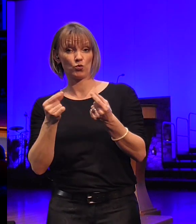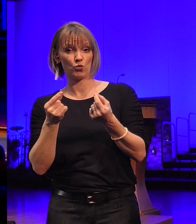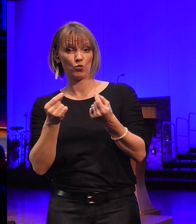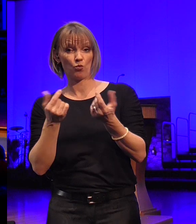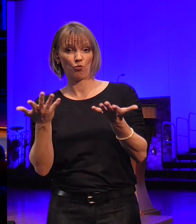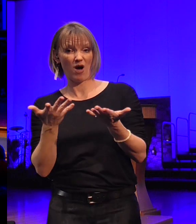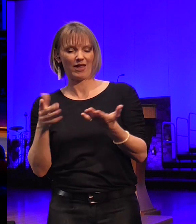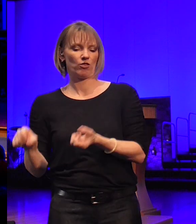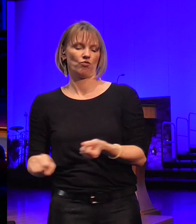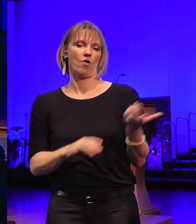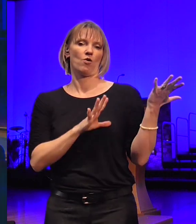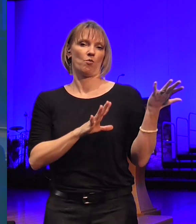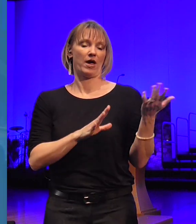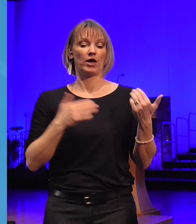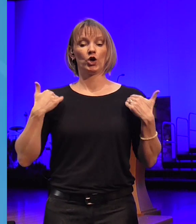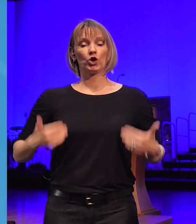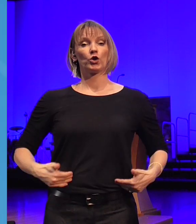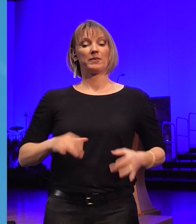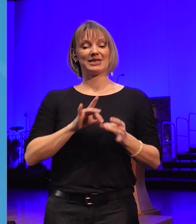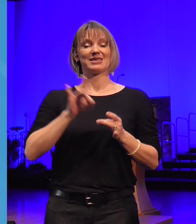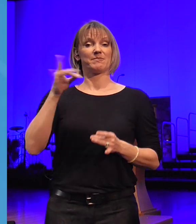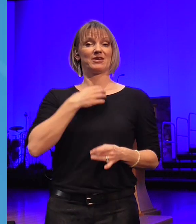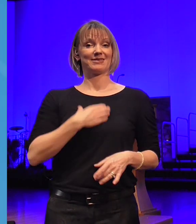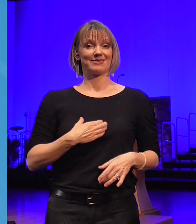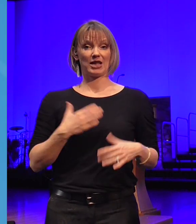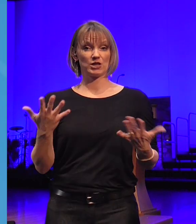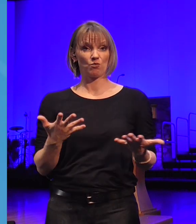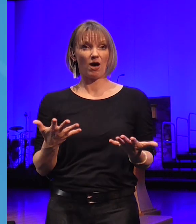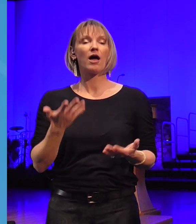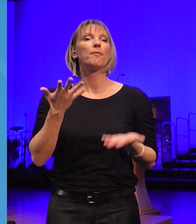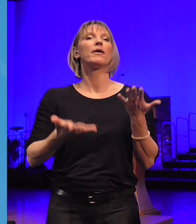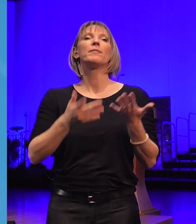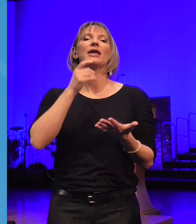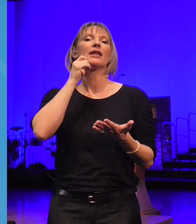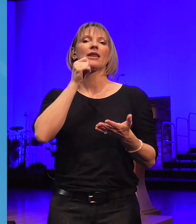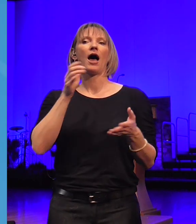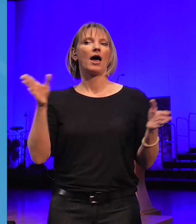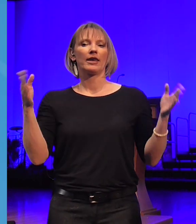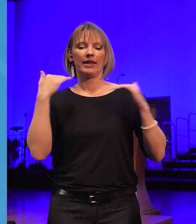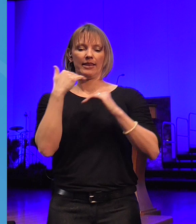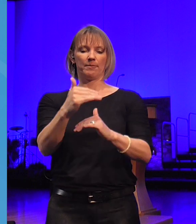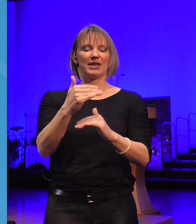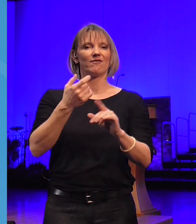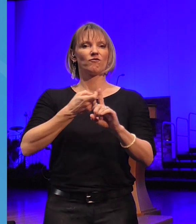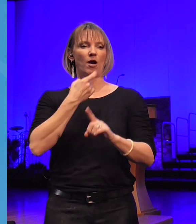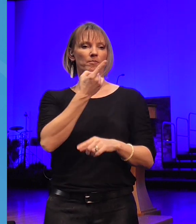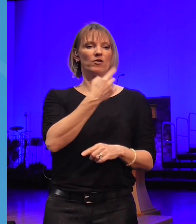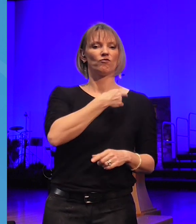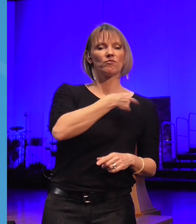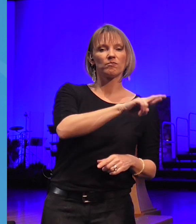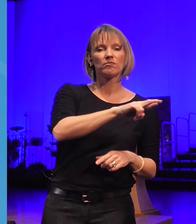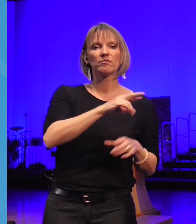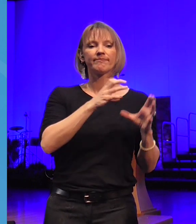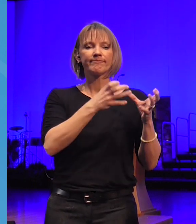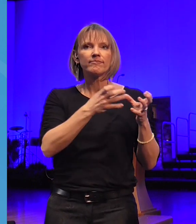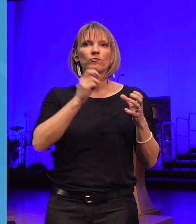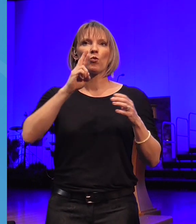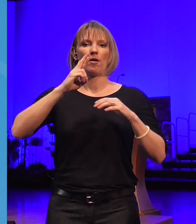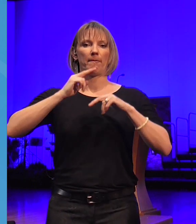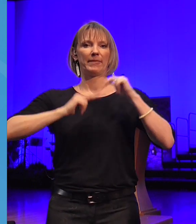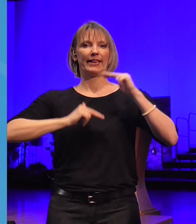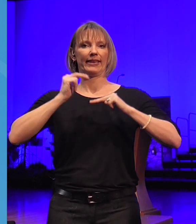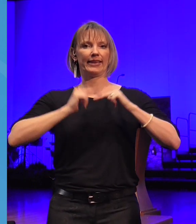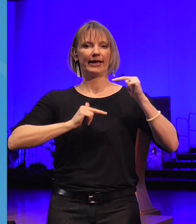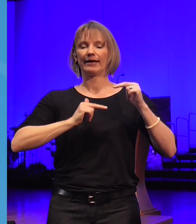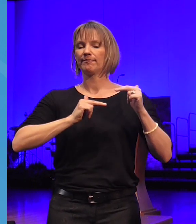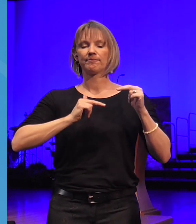He shares, what the human spirit longs for may not be corralled by any sect or denomination, contained by a building.